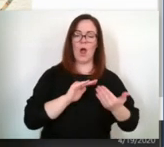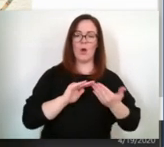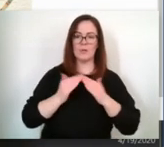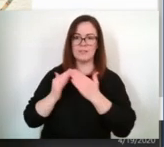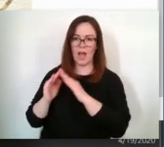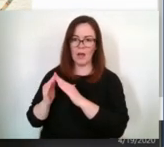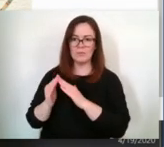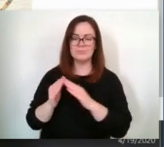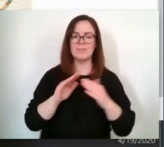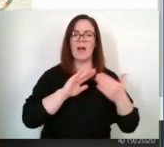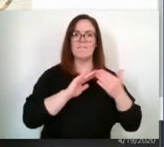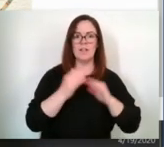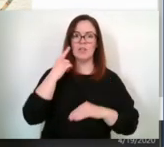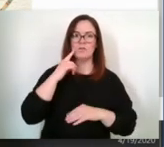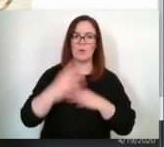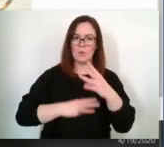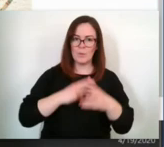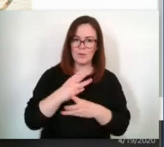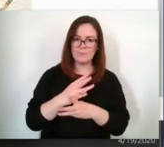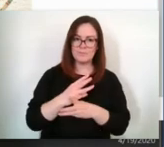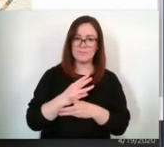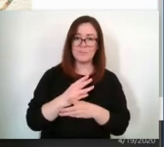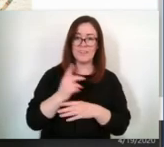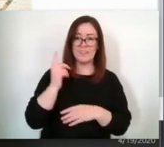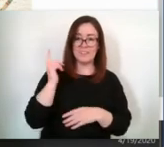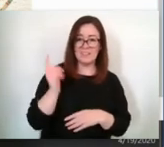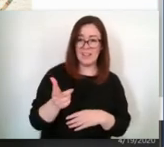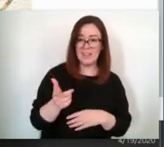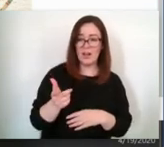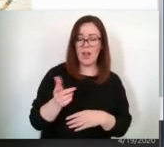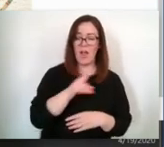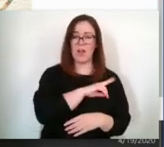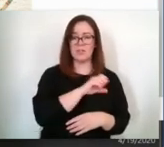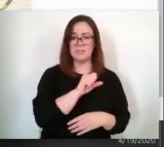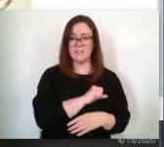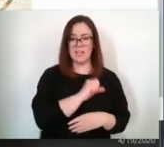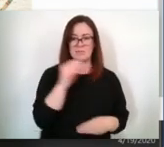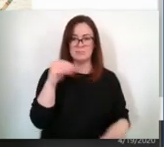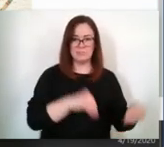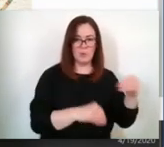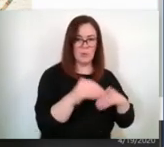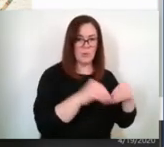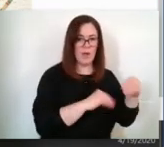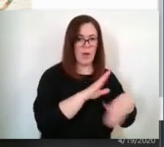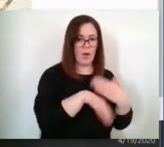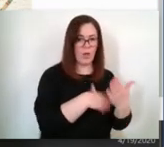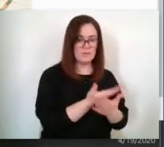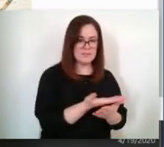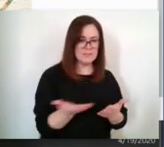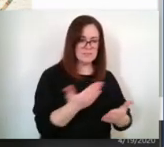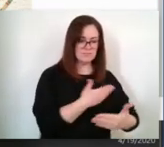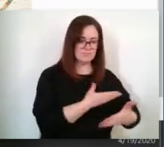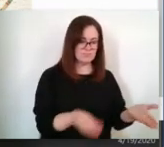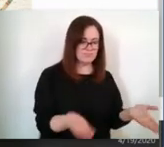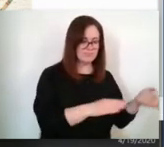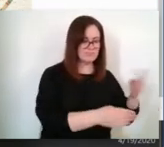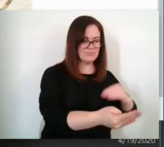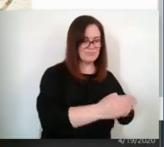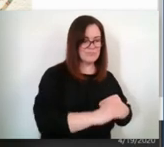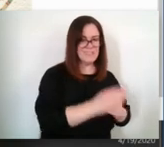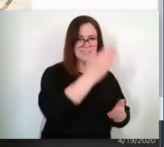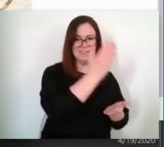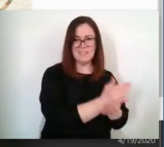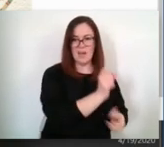Not long after that, Uncle Sam suddenly put away his tools and jewels and stopped building. We were all surprised. He put